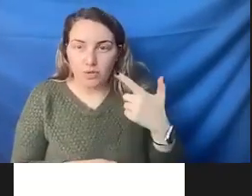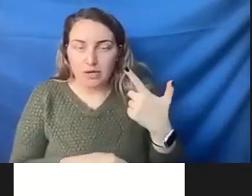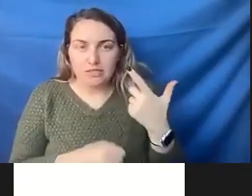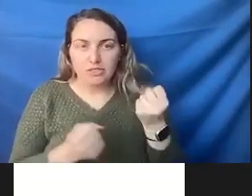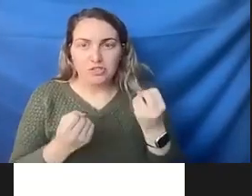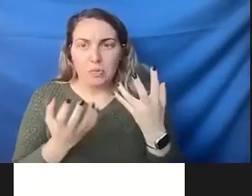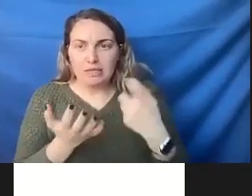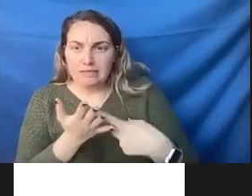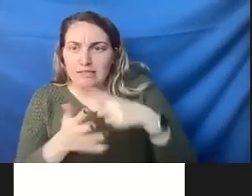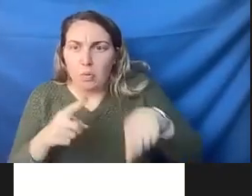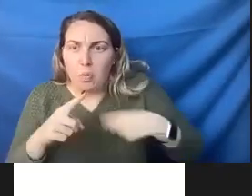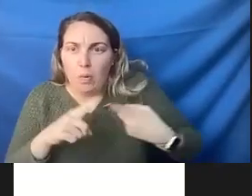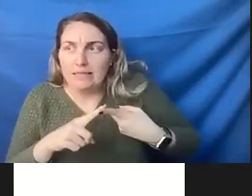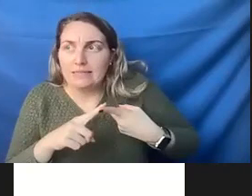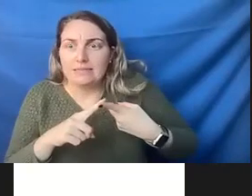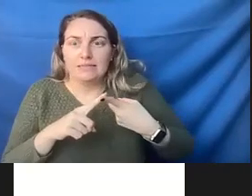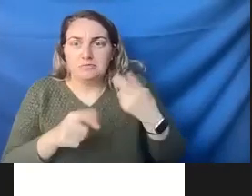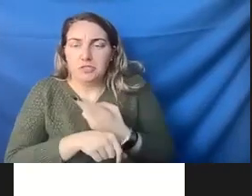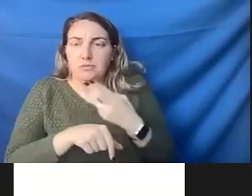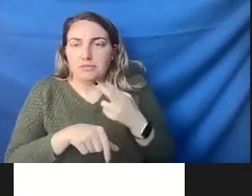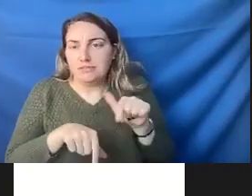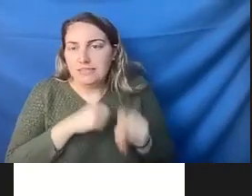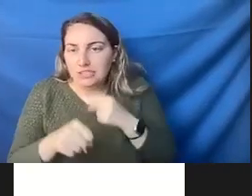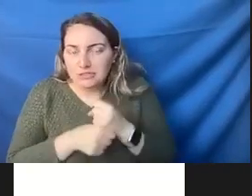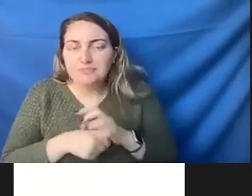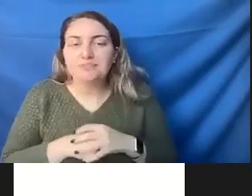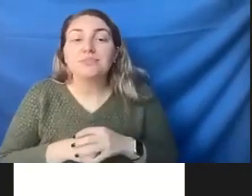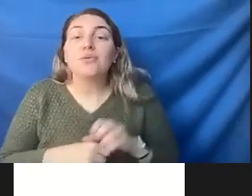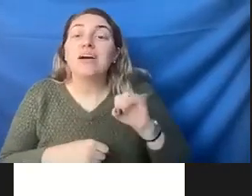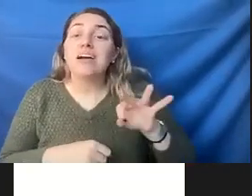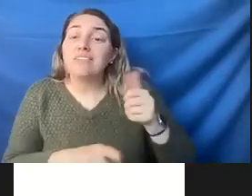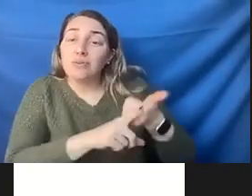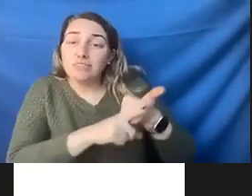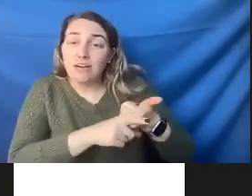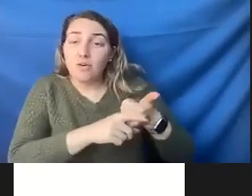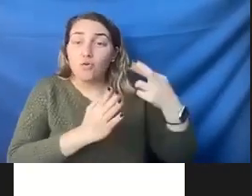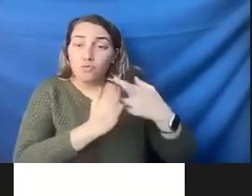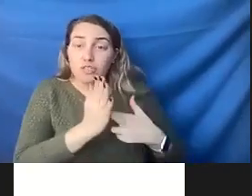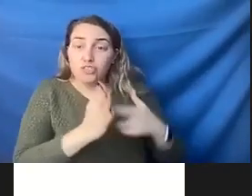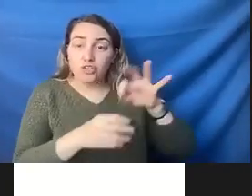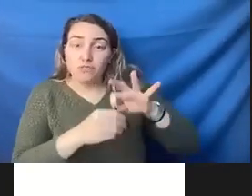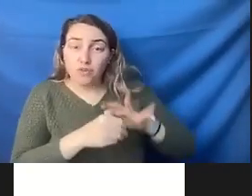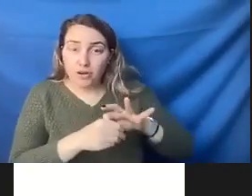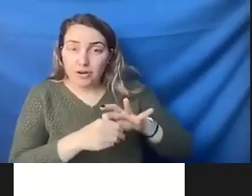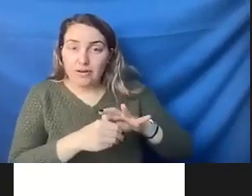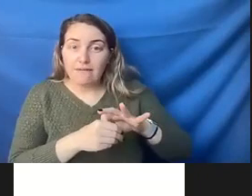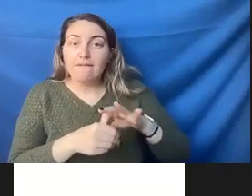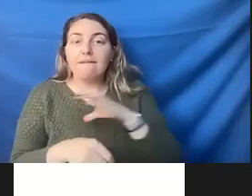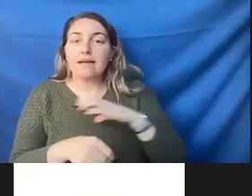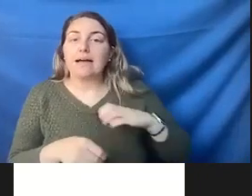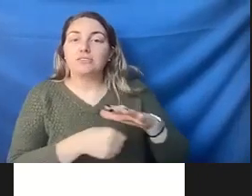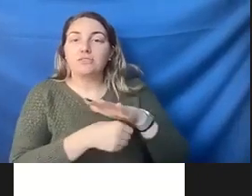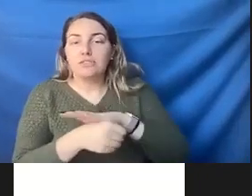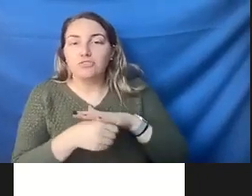choice voting in 2021. So if you're a registered voter in Council Districts 24 and 31 in